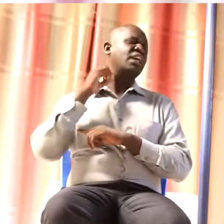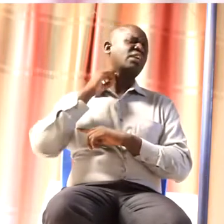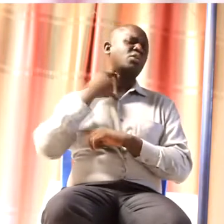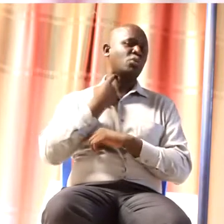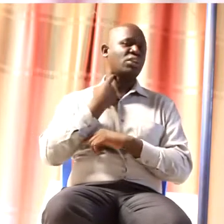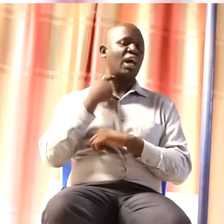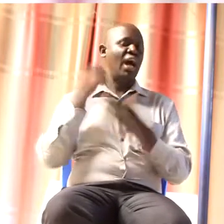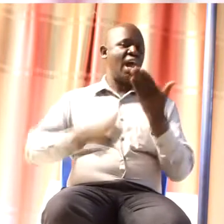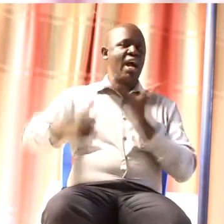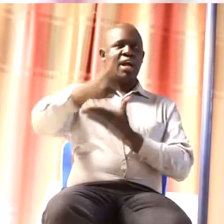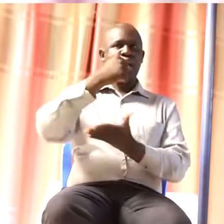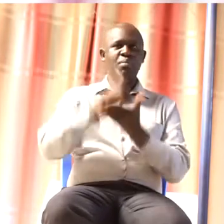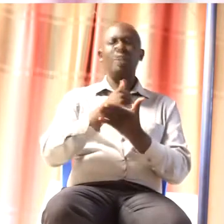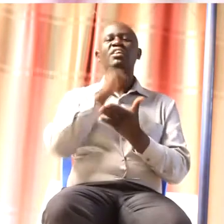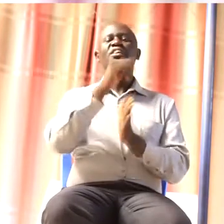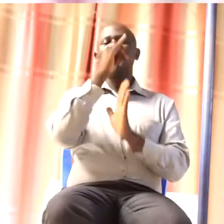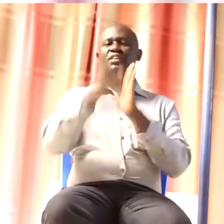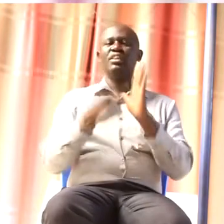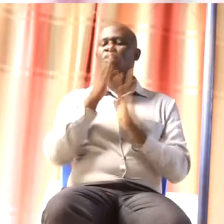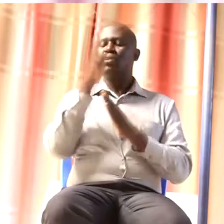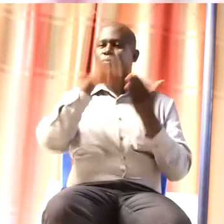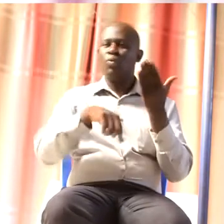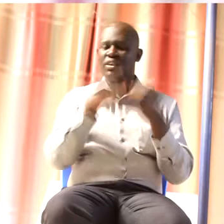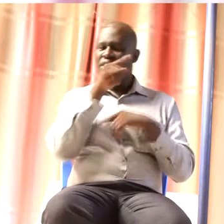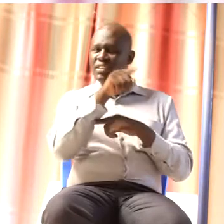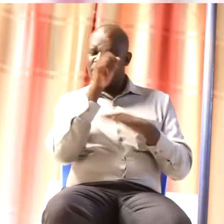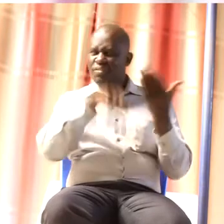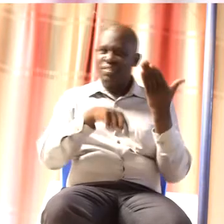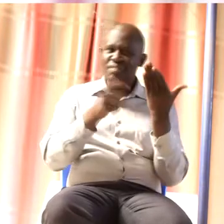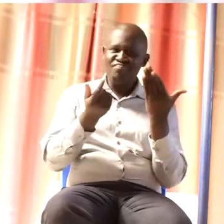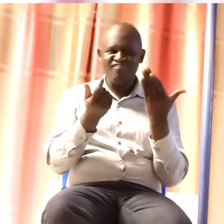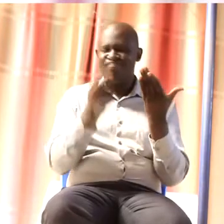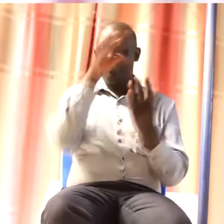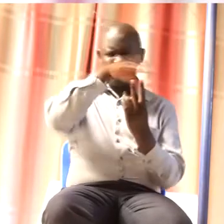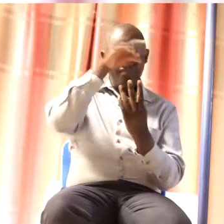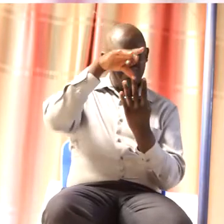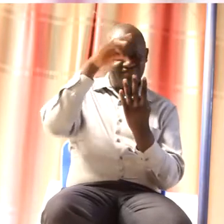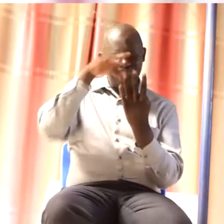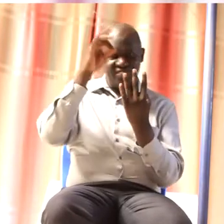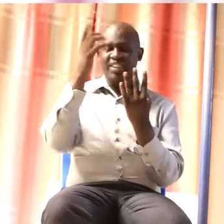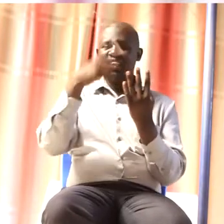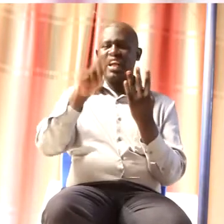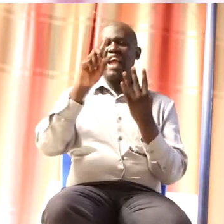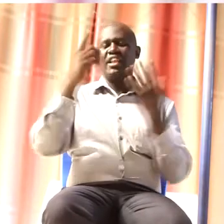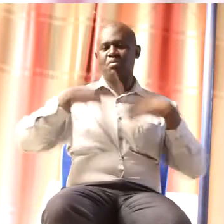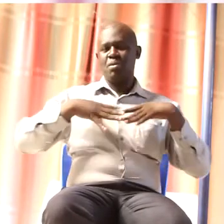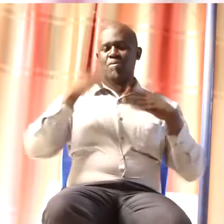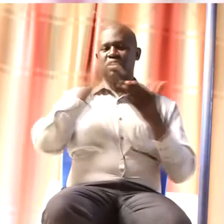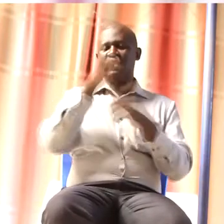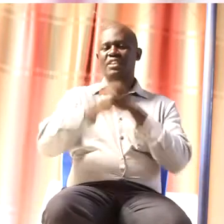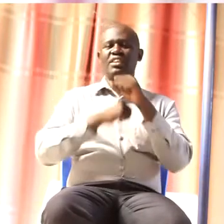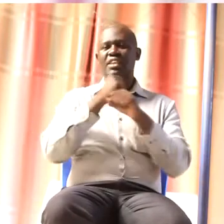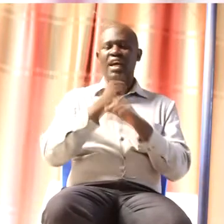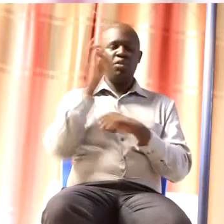Amen. Hallelujah. Don't just be this Tom, Dick, and Harry. No, select who you want to be with in this year, and you will see